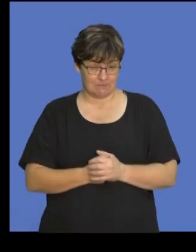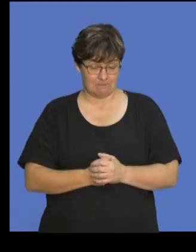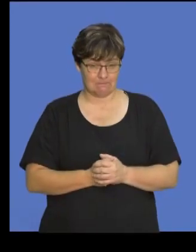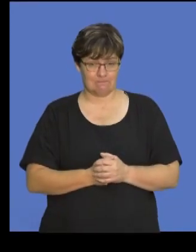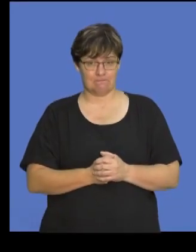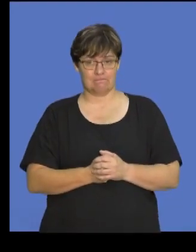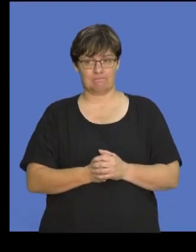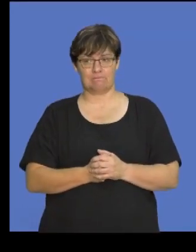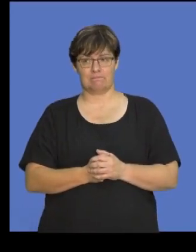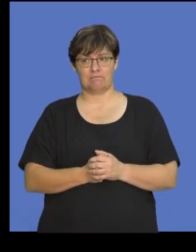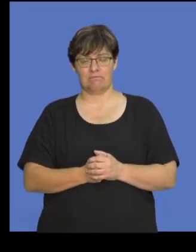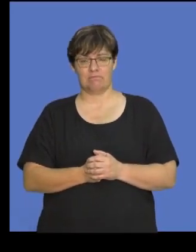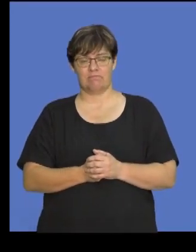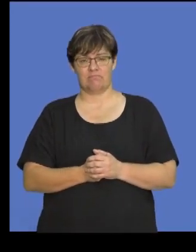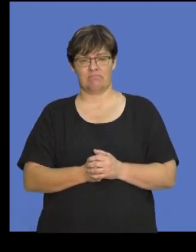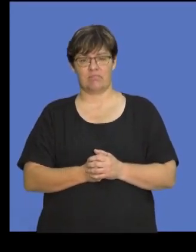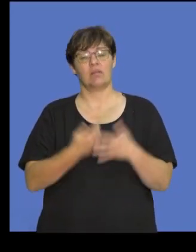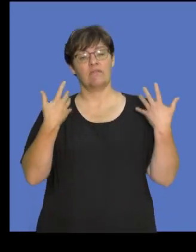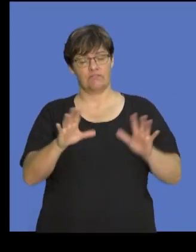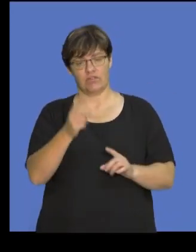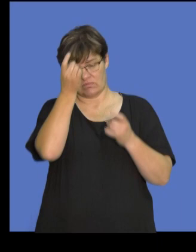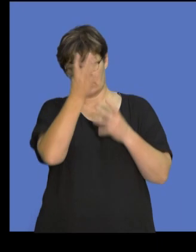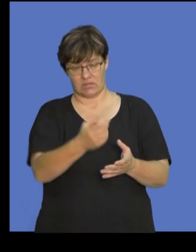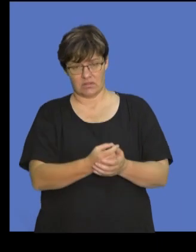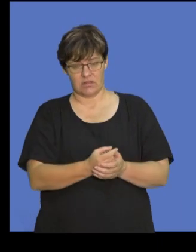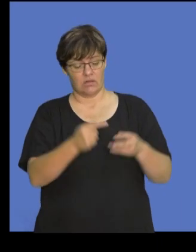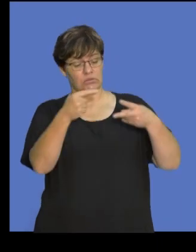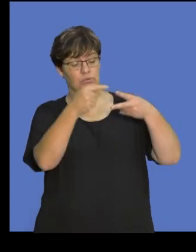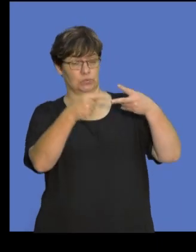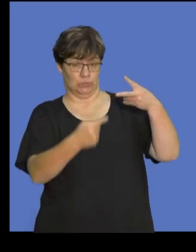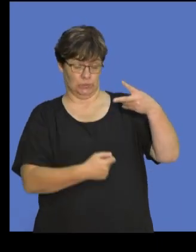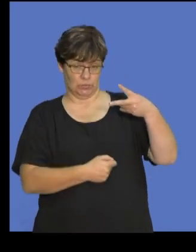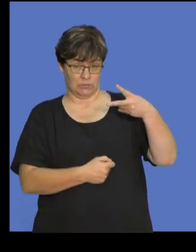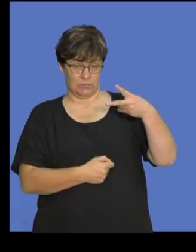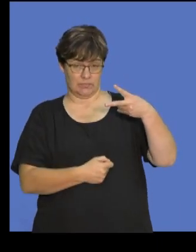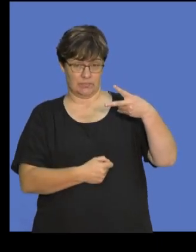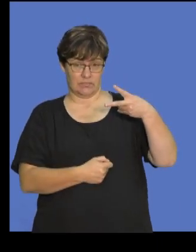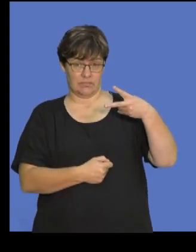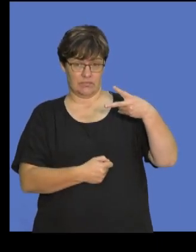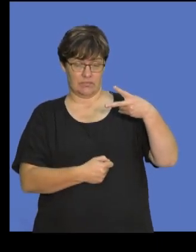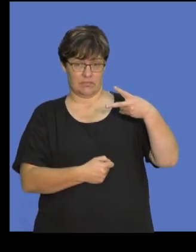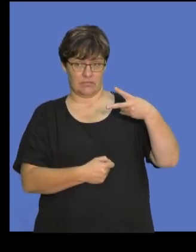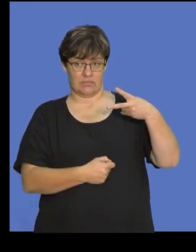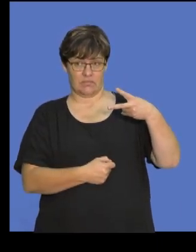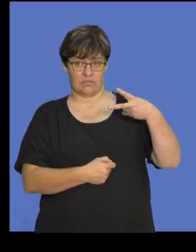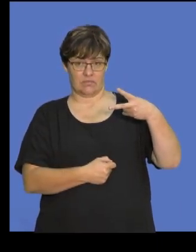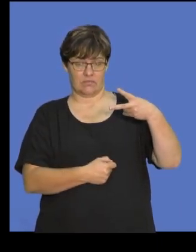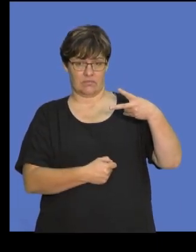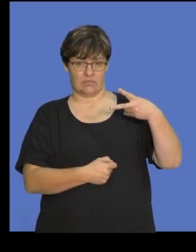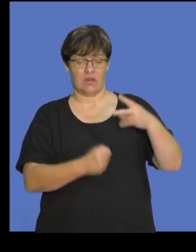have a look at these. So as I said to you, there are two ideas we're going to be looking at. The idea